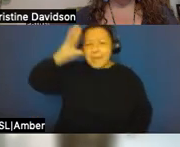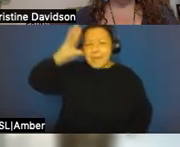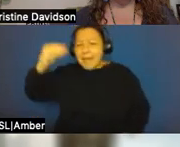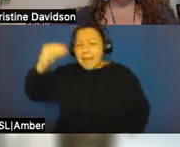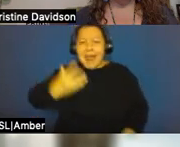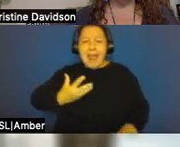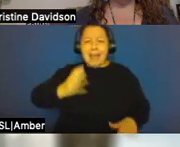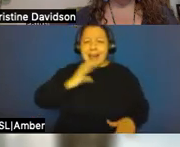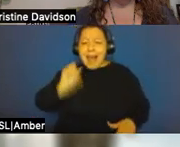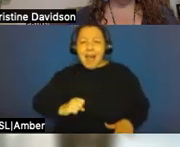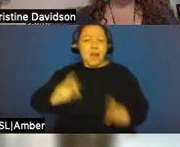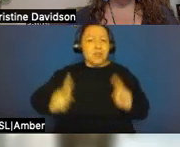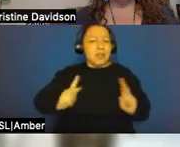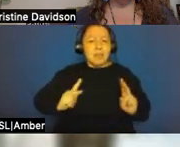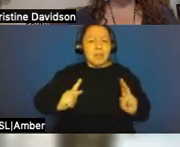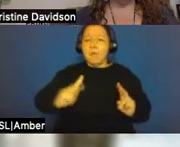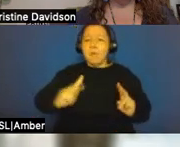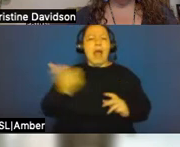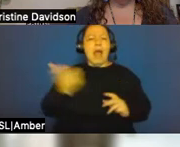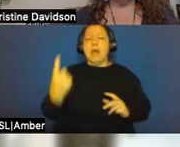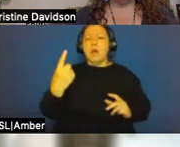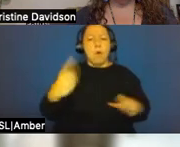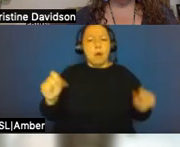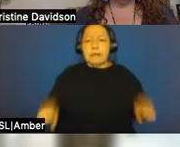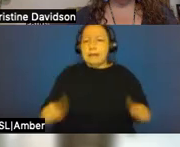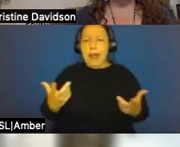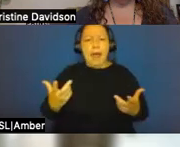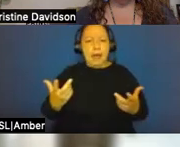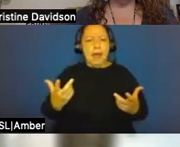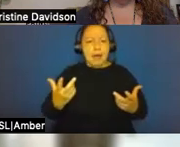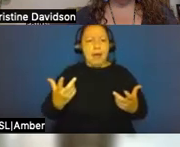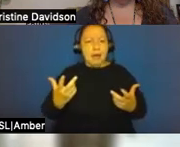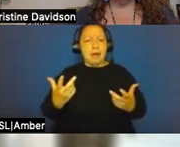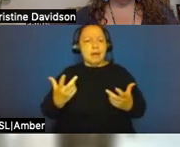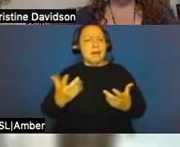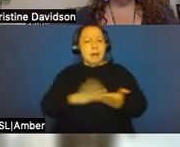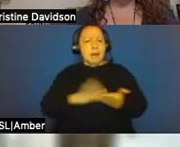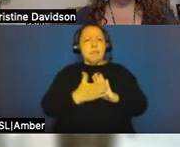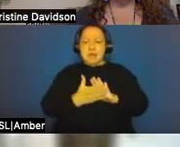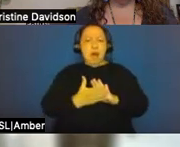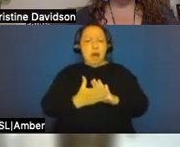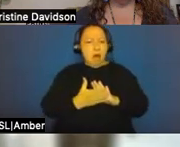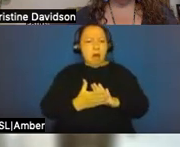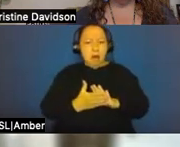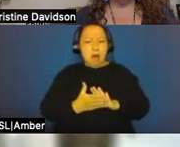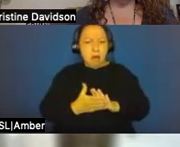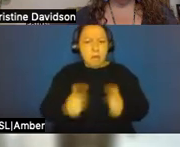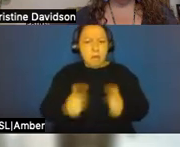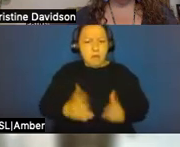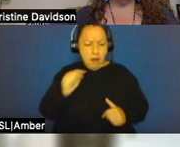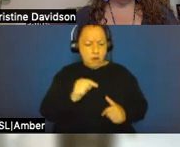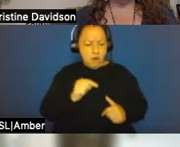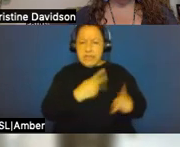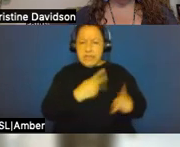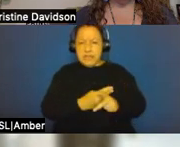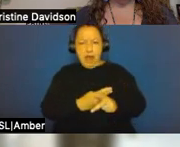elders. Anybody can succumb to this type of violence that we're going to be learning about. We